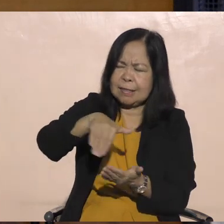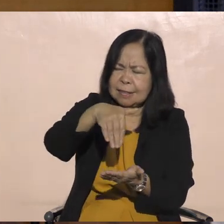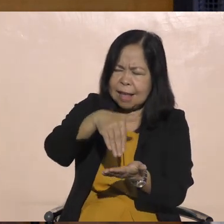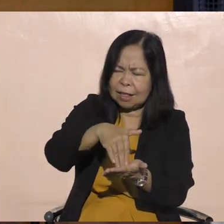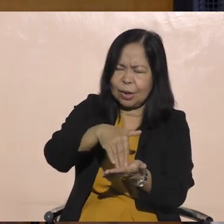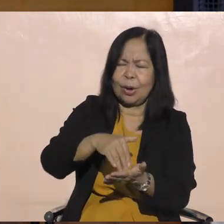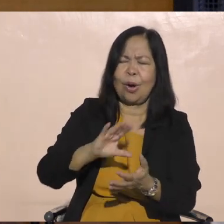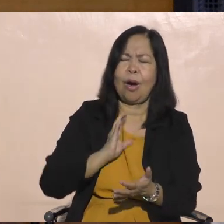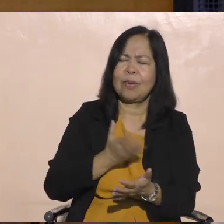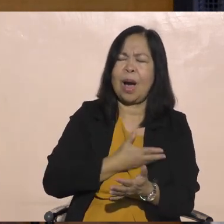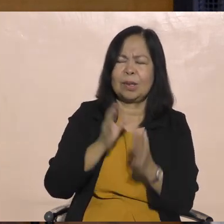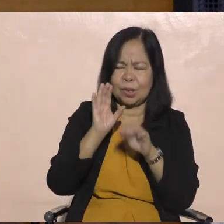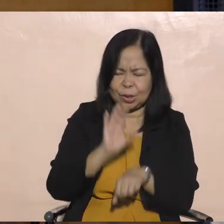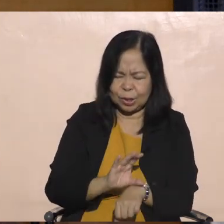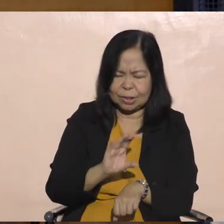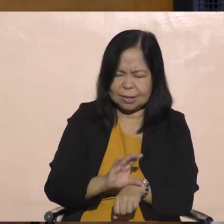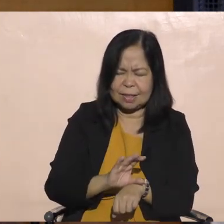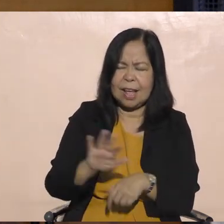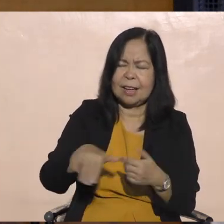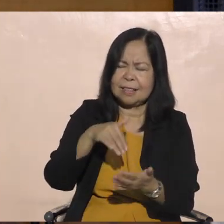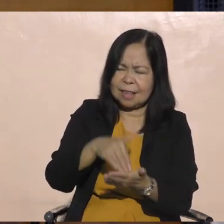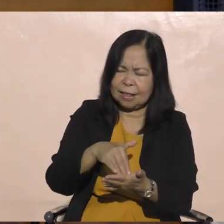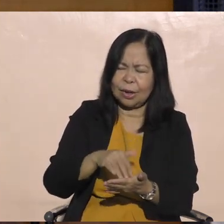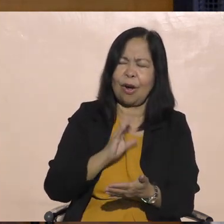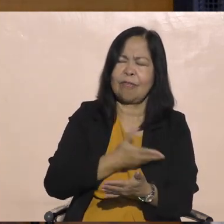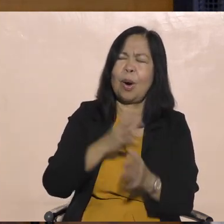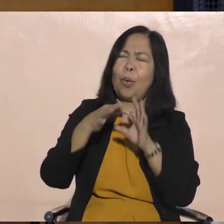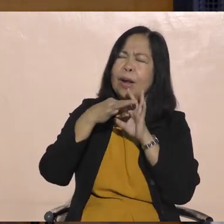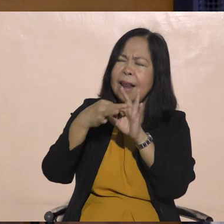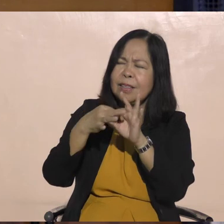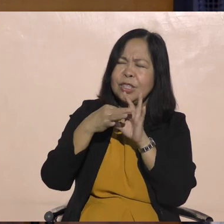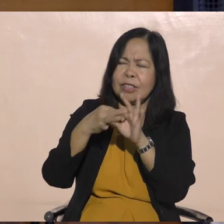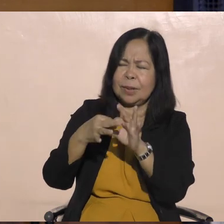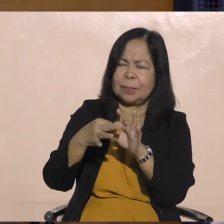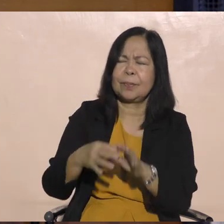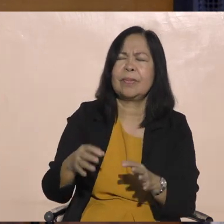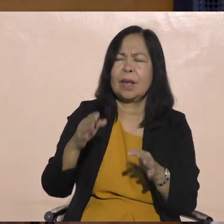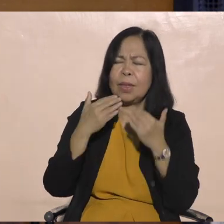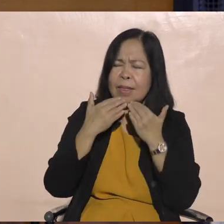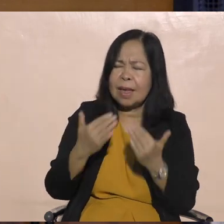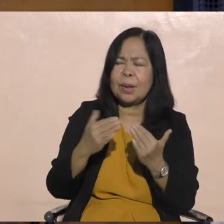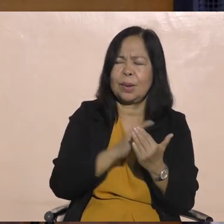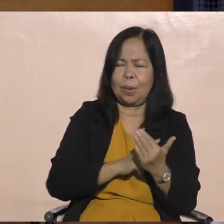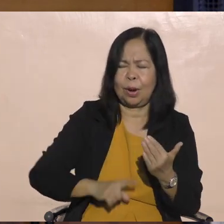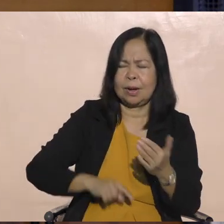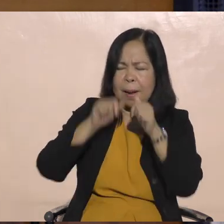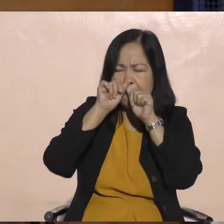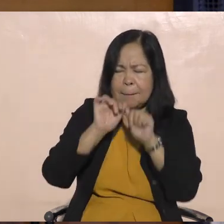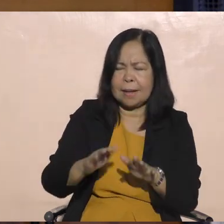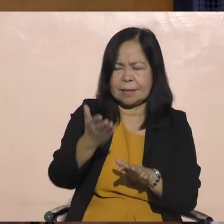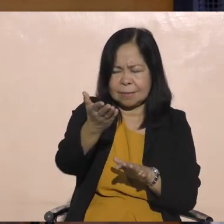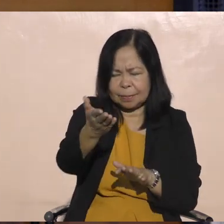the center of our church, the center of our relationship. We thank you, Lord. Bless